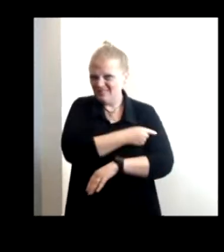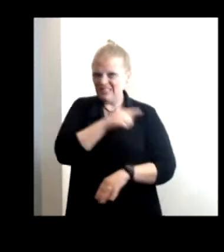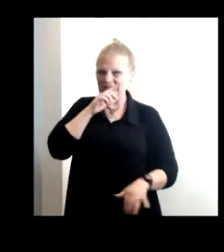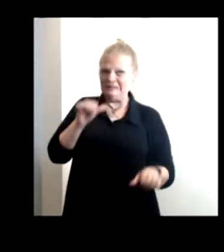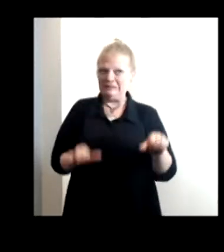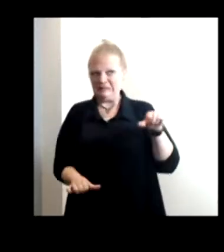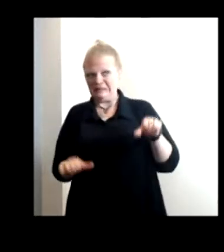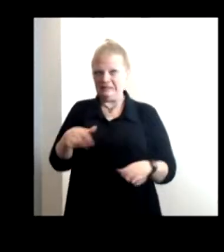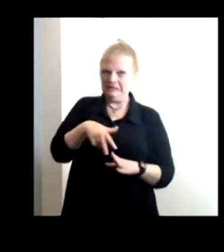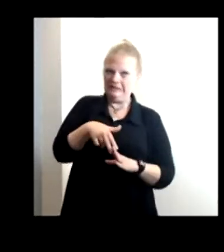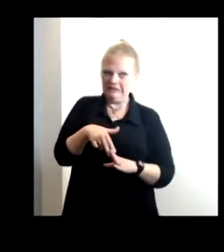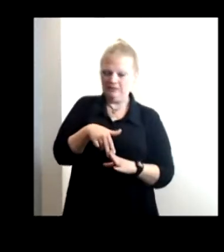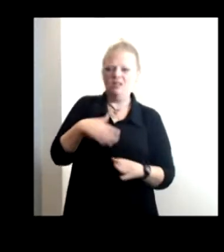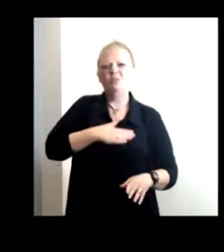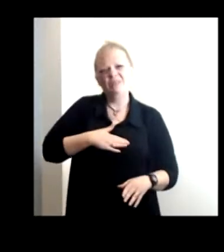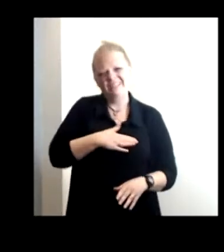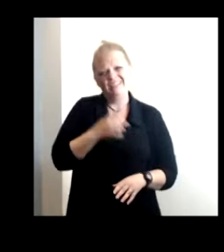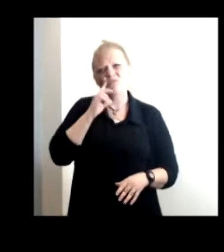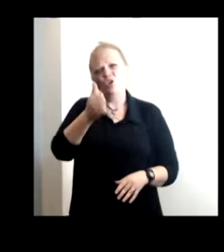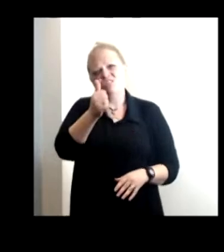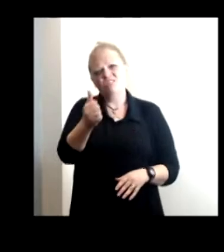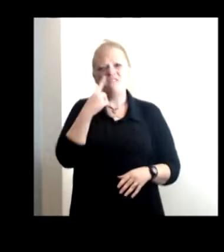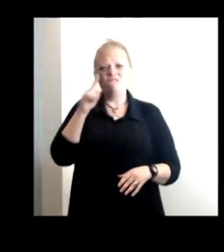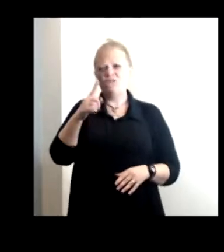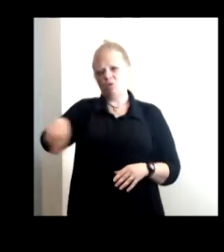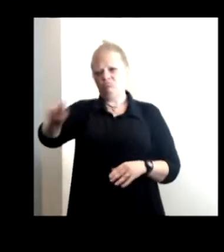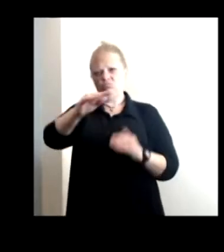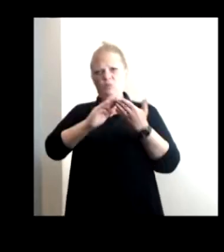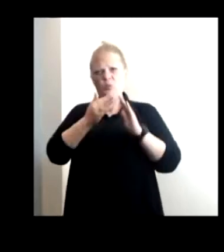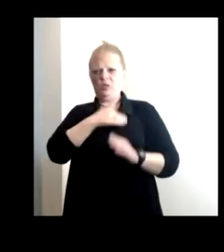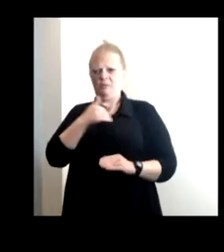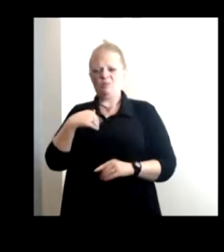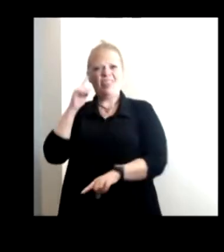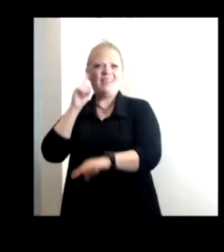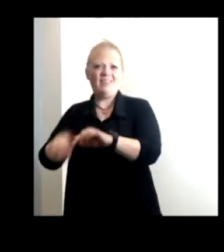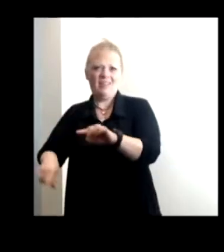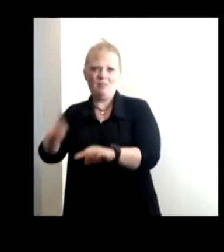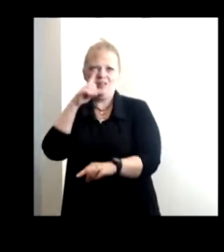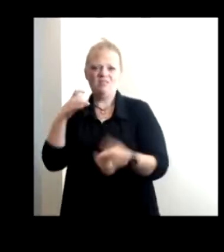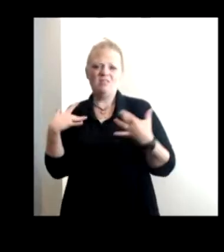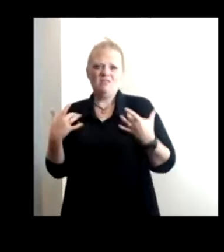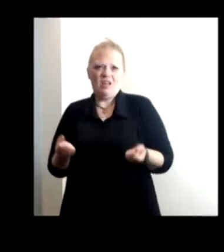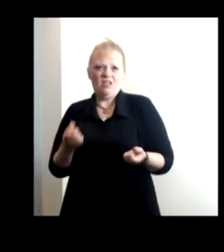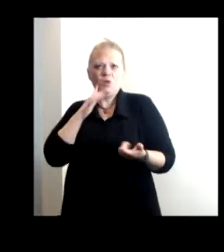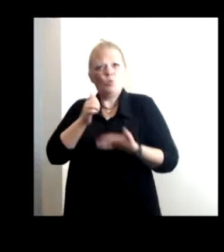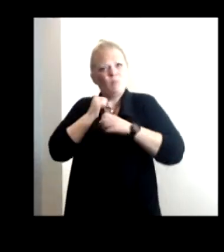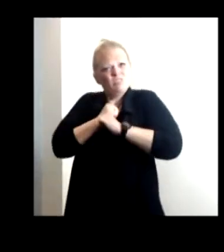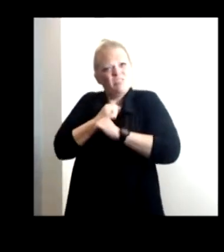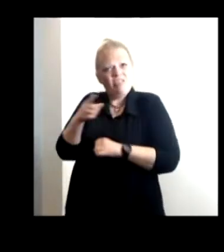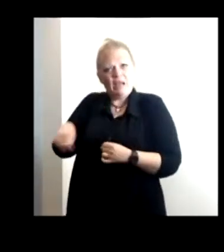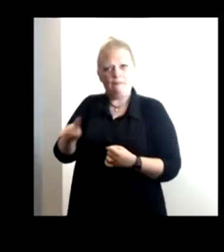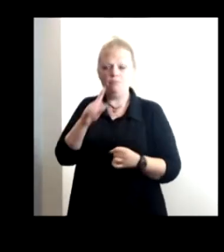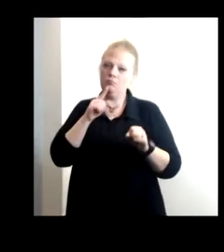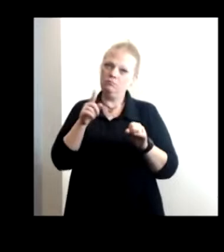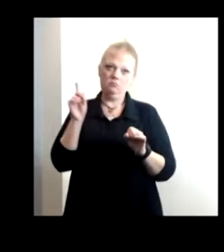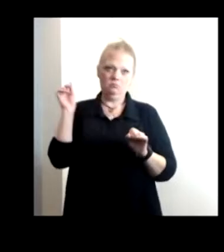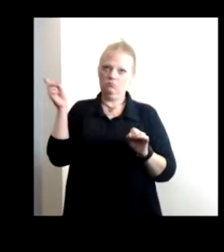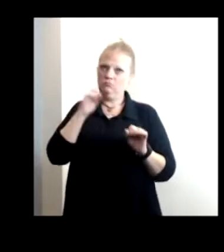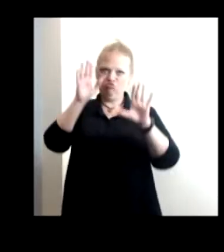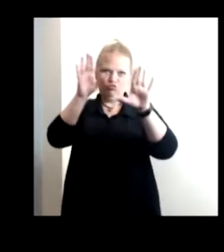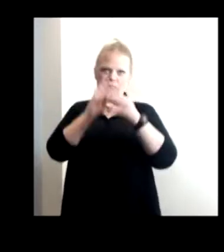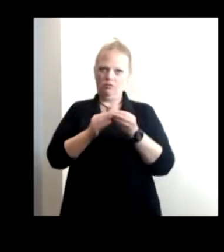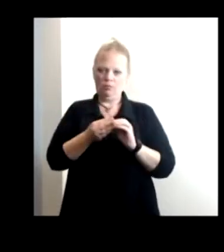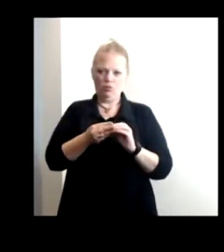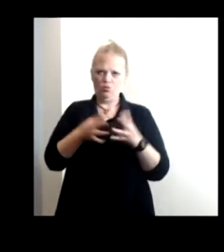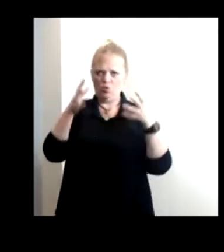hemming and hawing, please do it for yourself and for our community members who can't get vaccinated because it'll help protect them. But these are great numbers. And I wanted to break